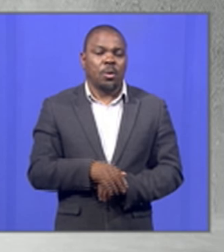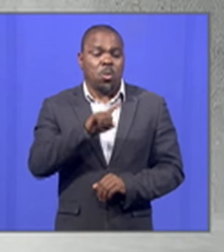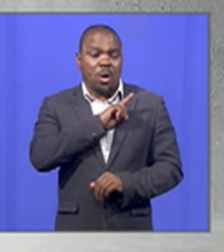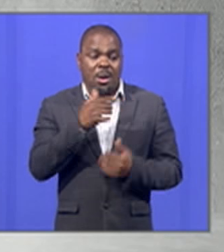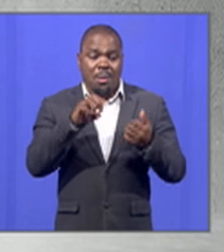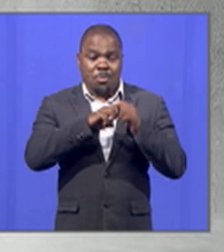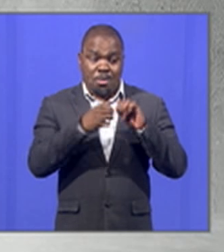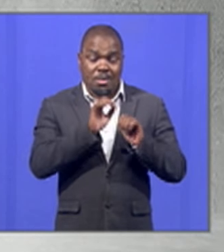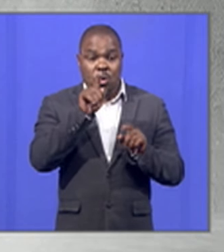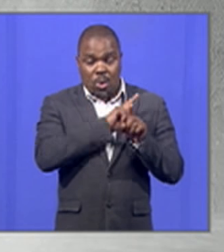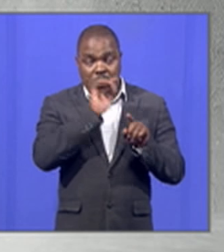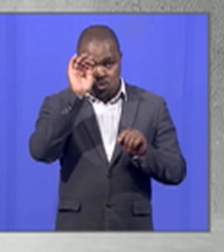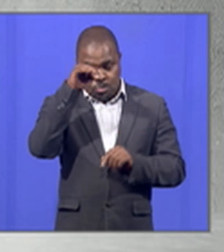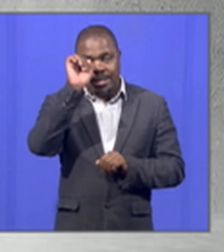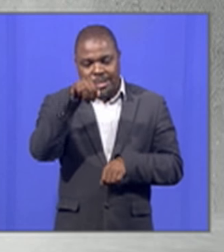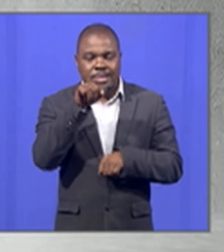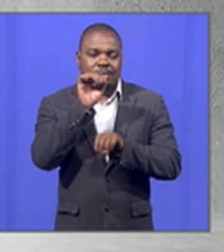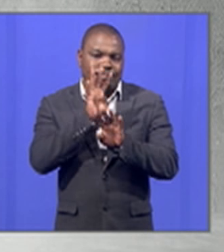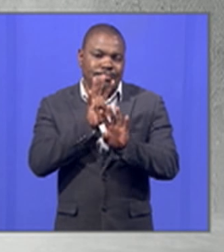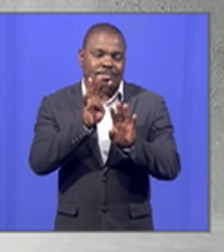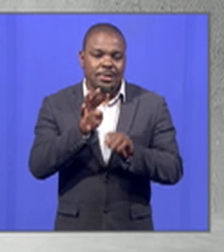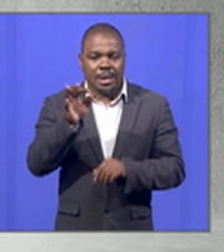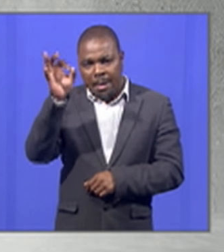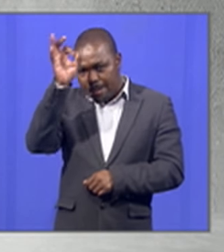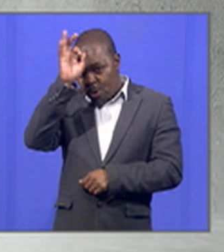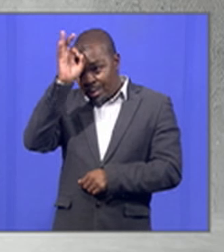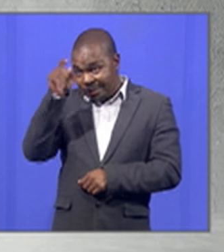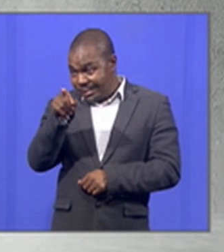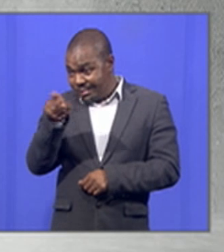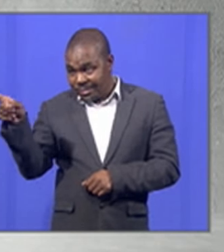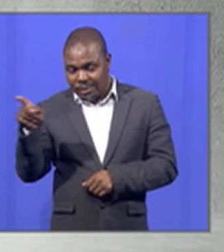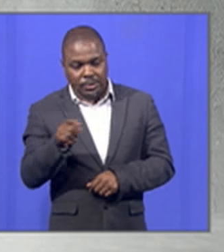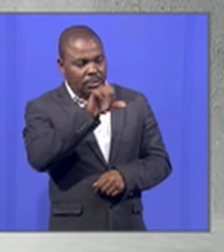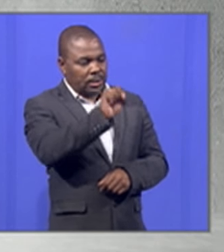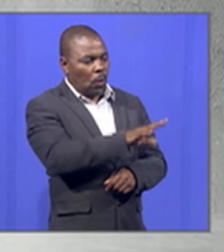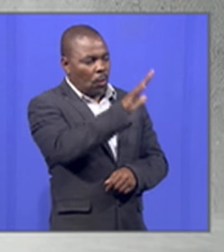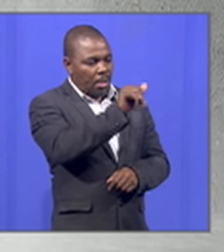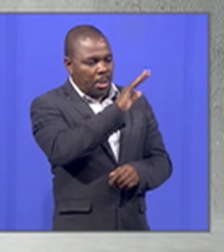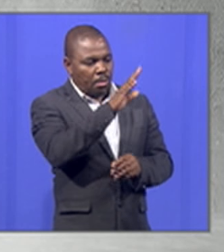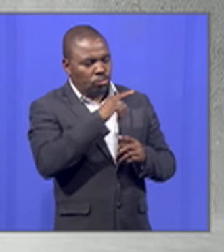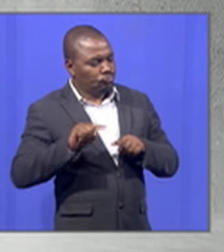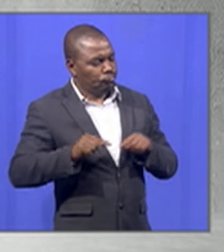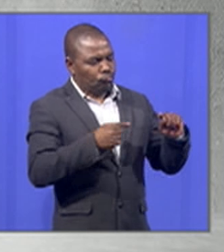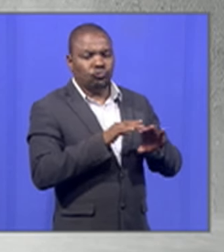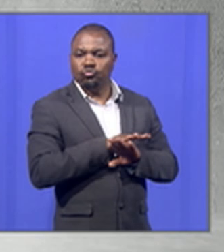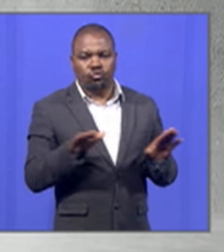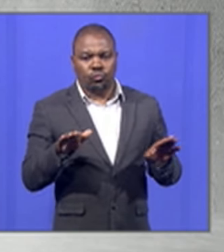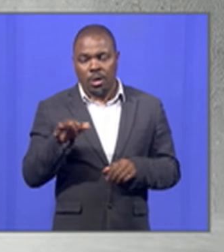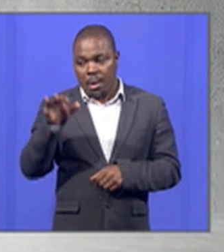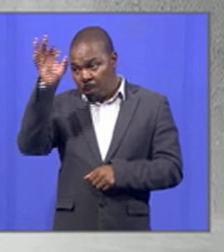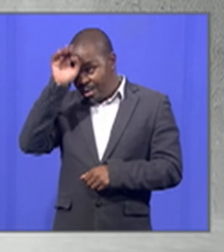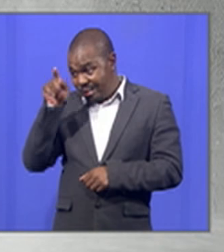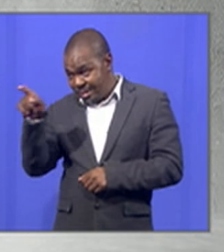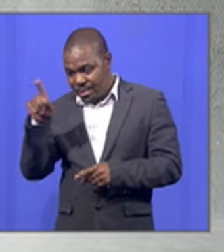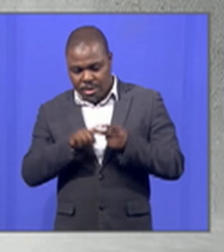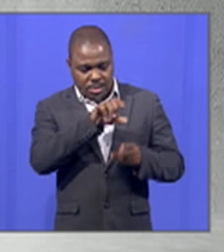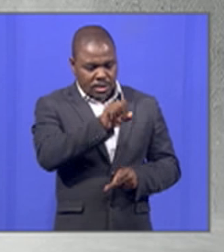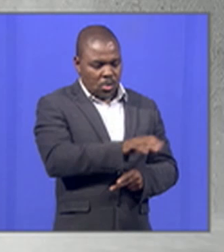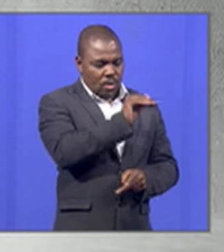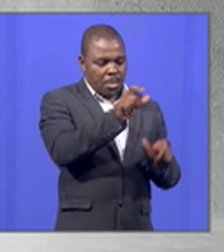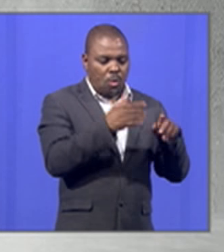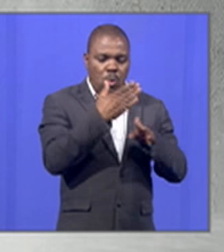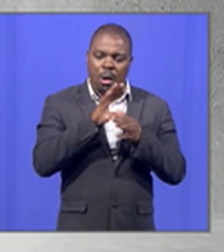bo gwantela ka botšhigo gore maphodisa a se ka nna kgatlhanong le rena ma-South Africa. Maphodisa rena le maphodisa re thušane gore re kgone